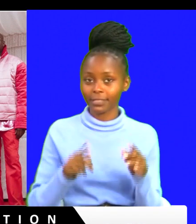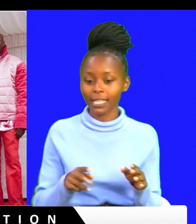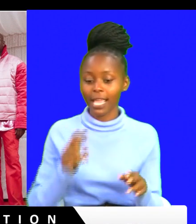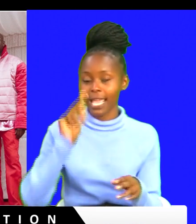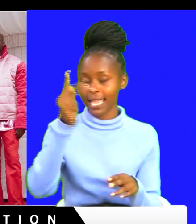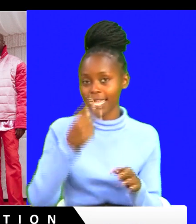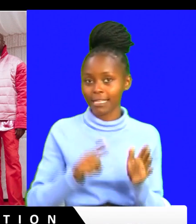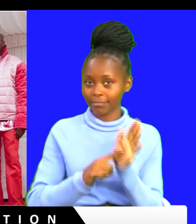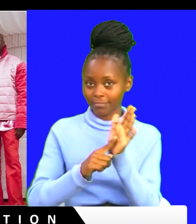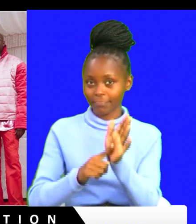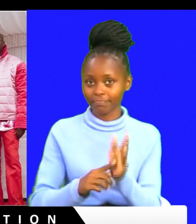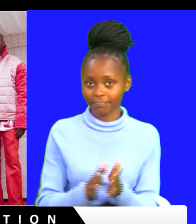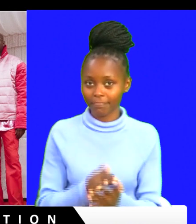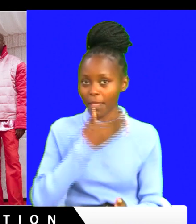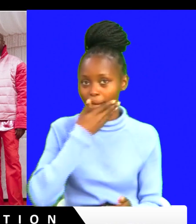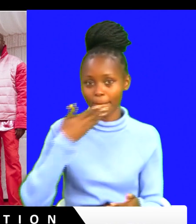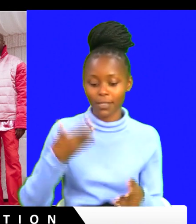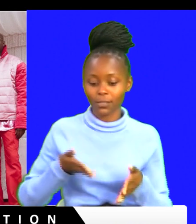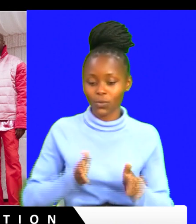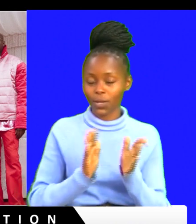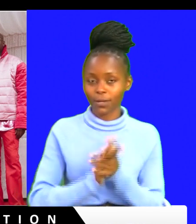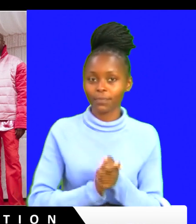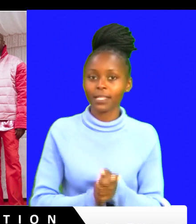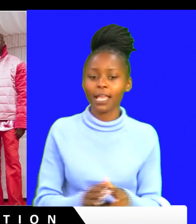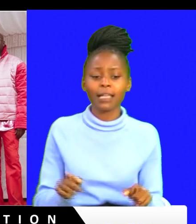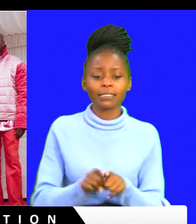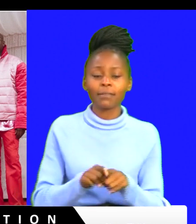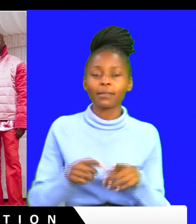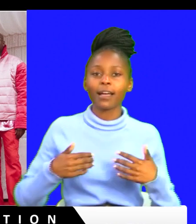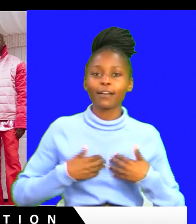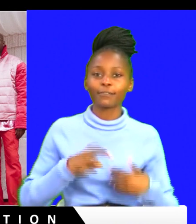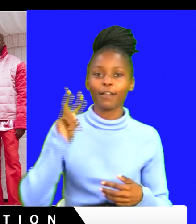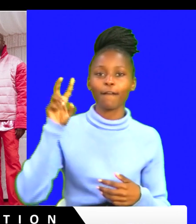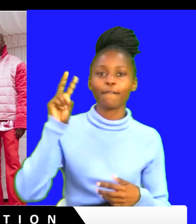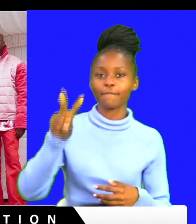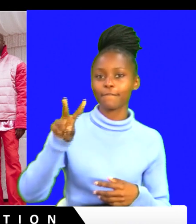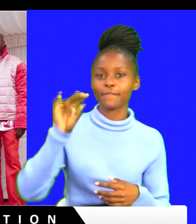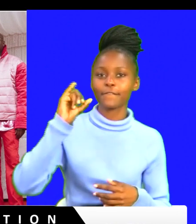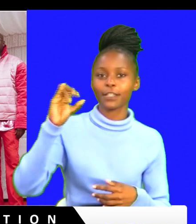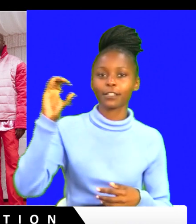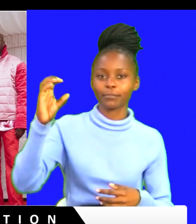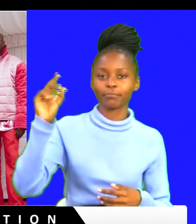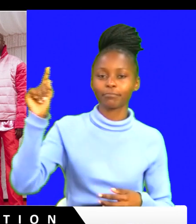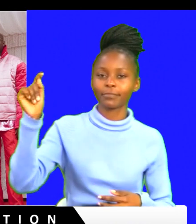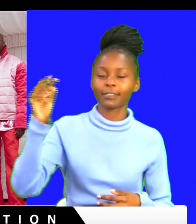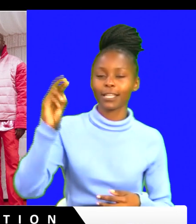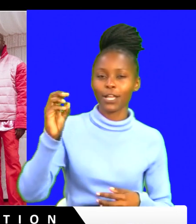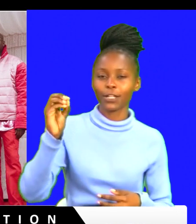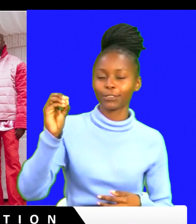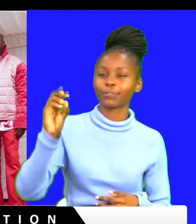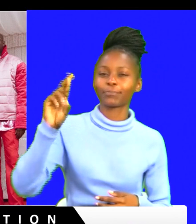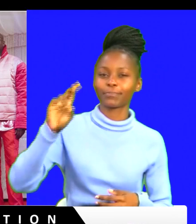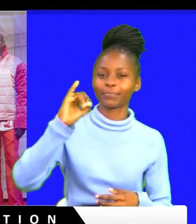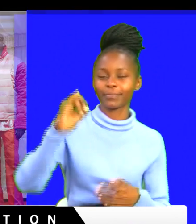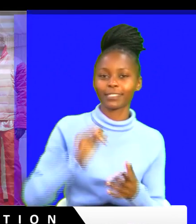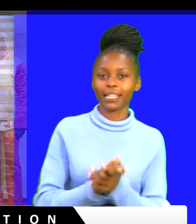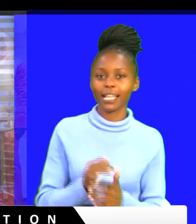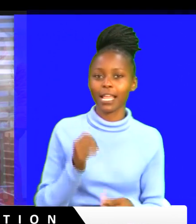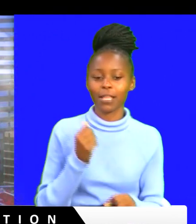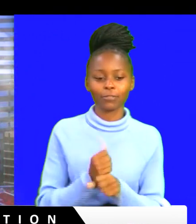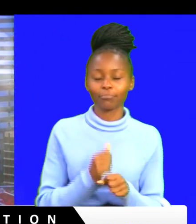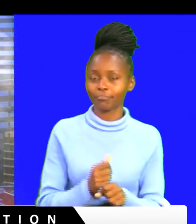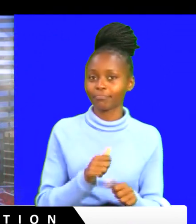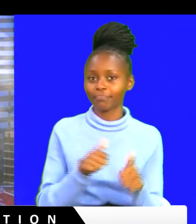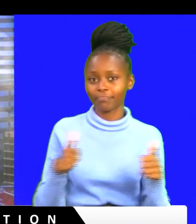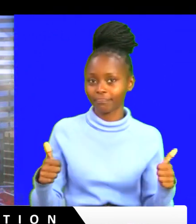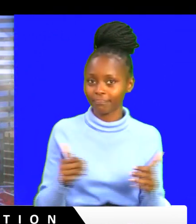way possible. Na pia kuna Victoria Kimani. I'm sure we can't forget our Kenyan girl who has been doing it. Victoria actually does not